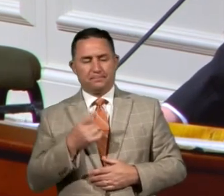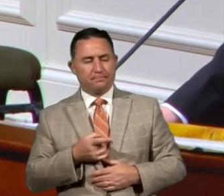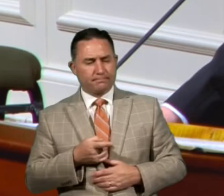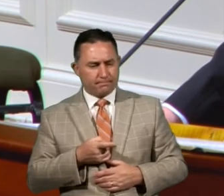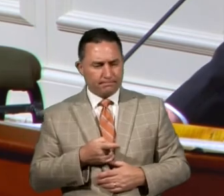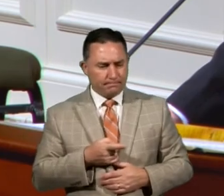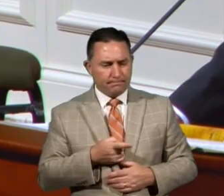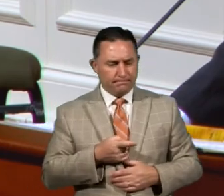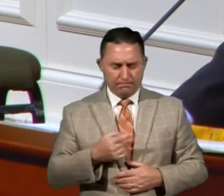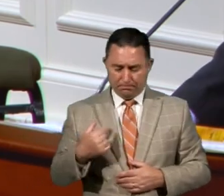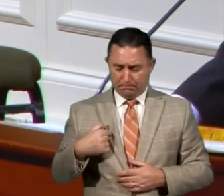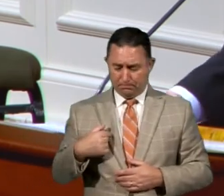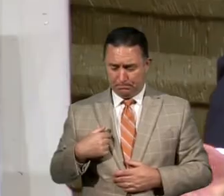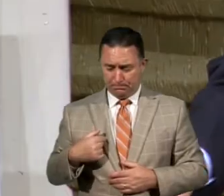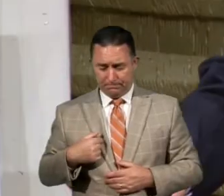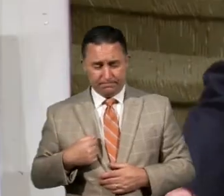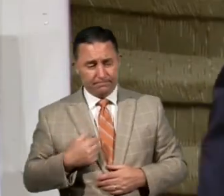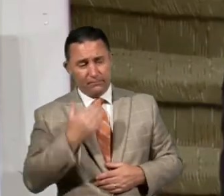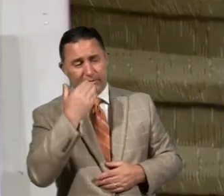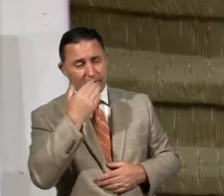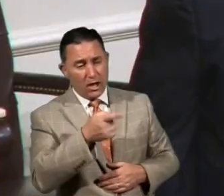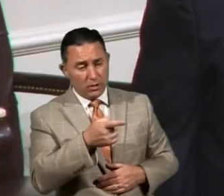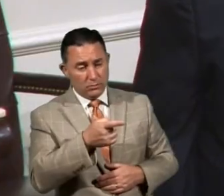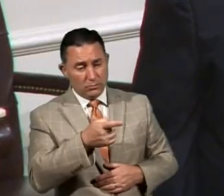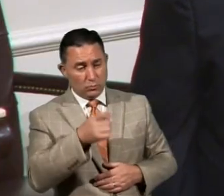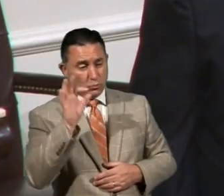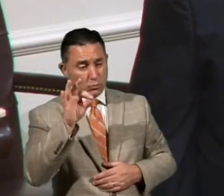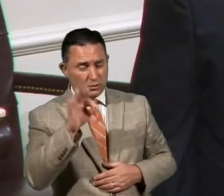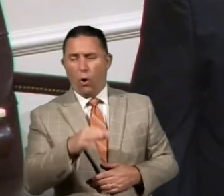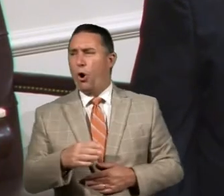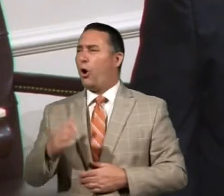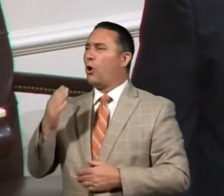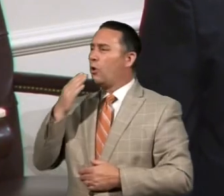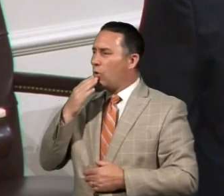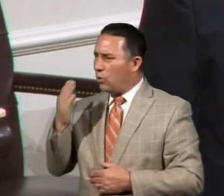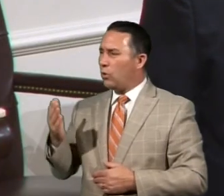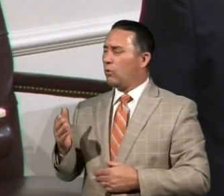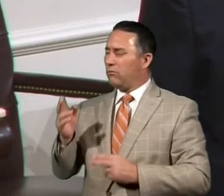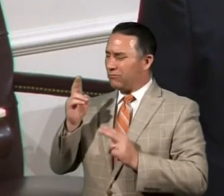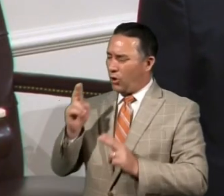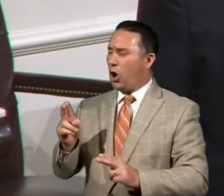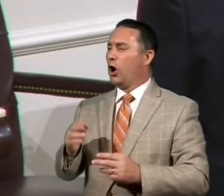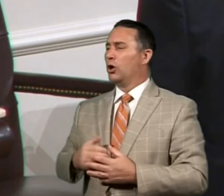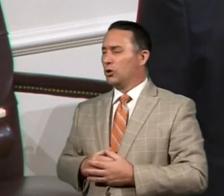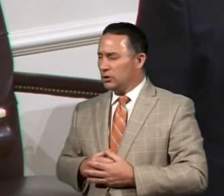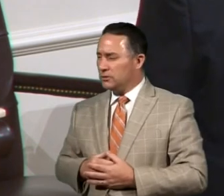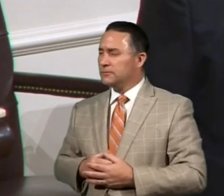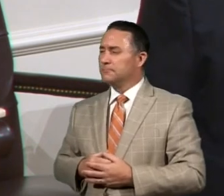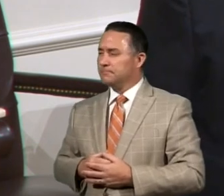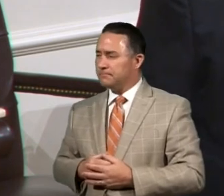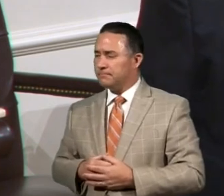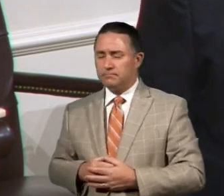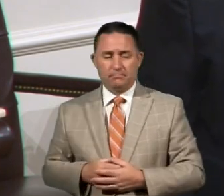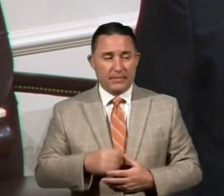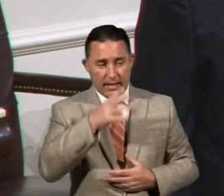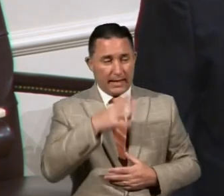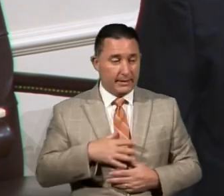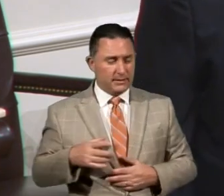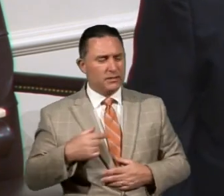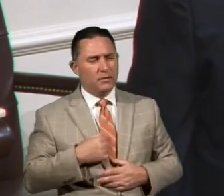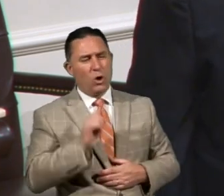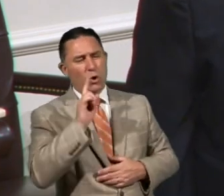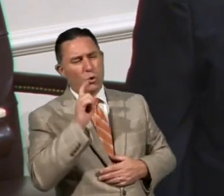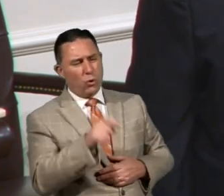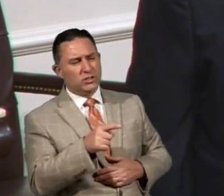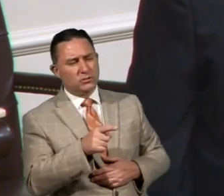I just want to thank you for your preaching. I said, oh, well, thank you for the honor. And she said, but I have a